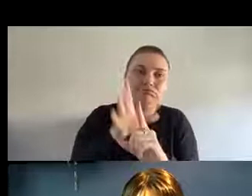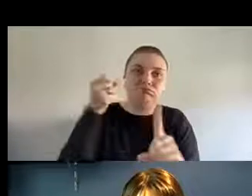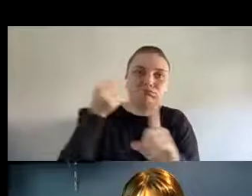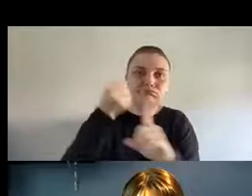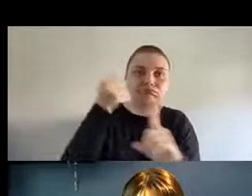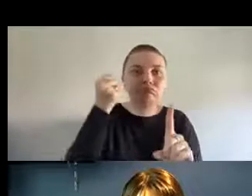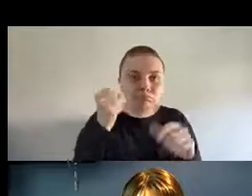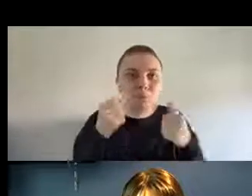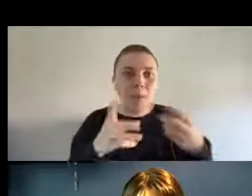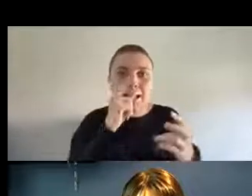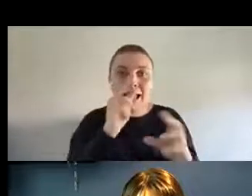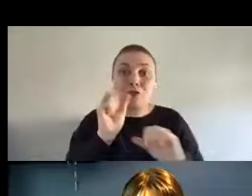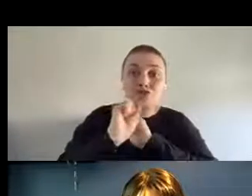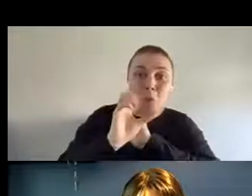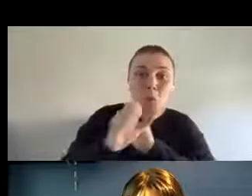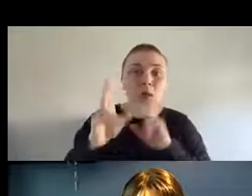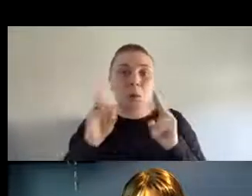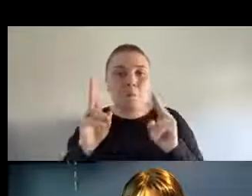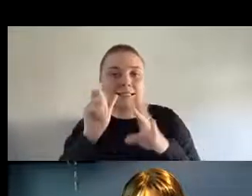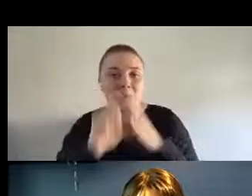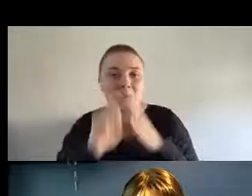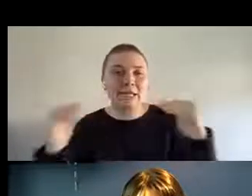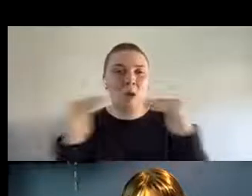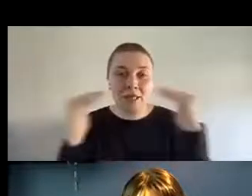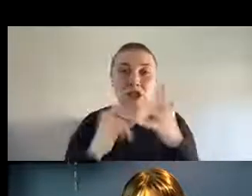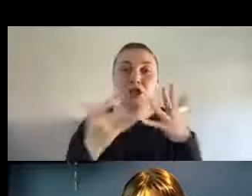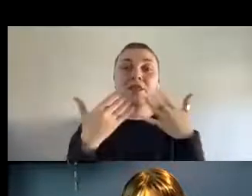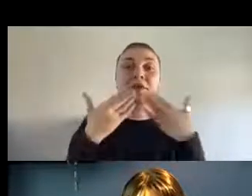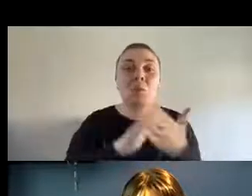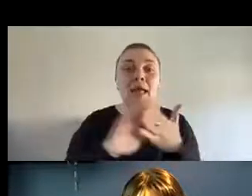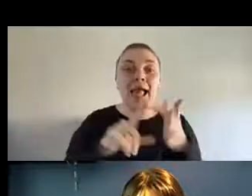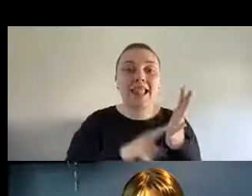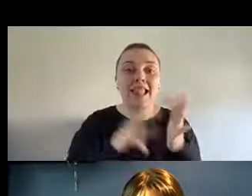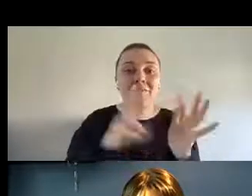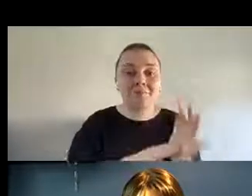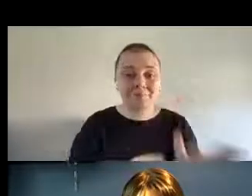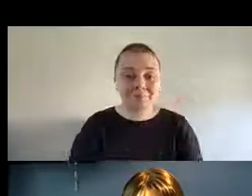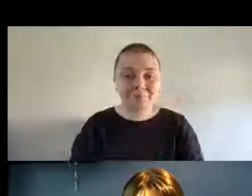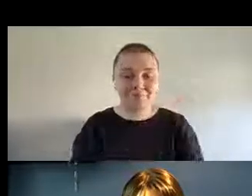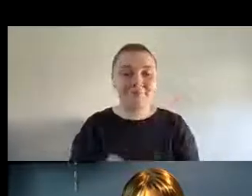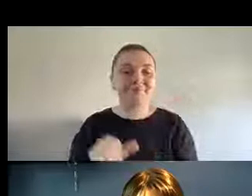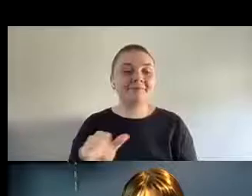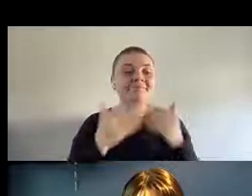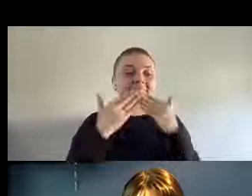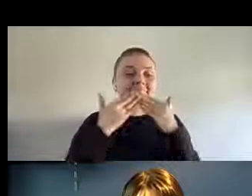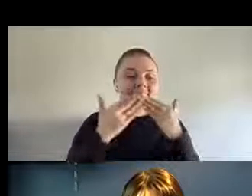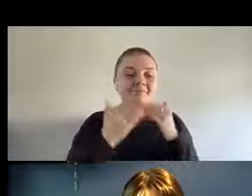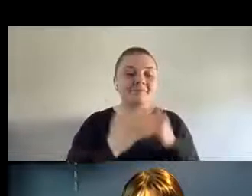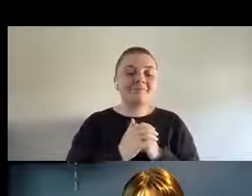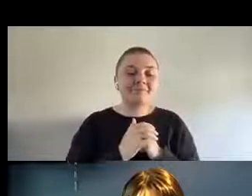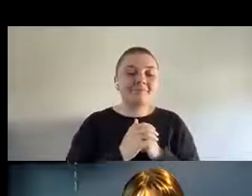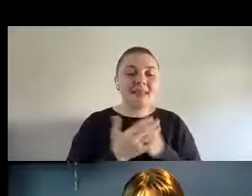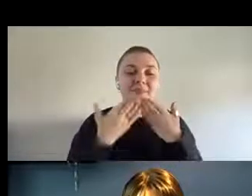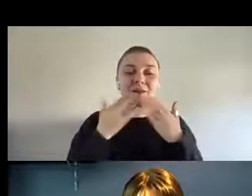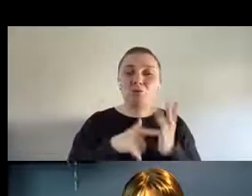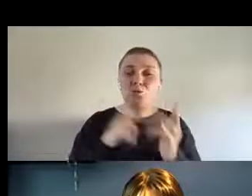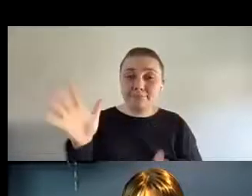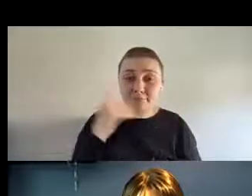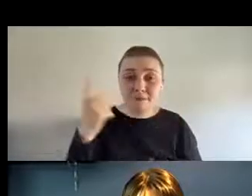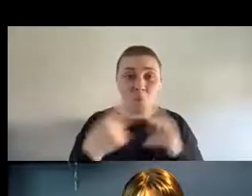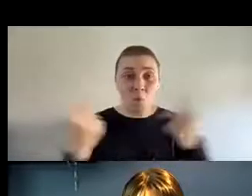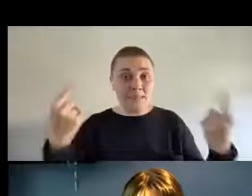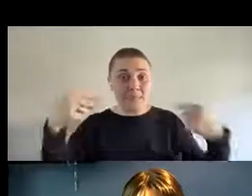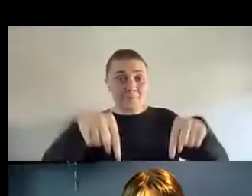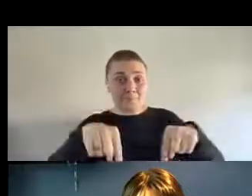promote and normalise disability equality. So thank you, Helen. Thank you, Olivia, and thank you to everyone for being here and for